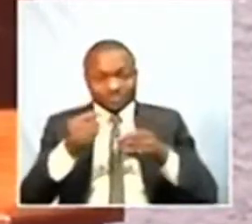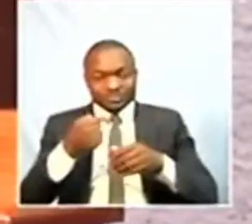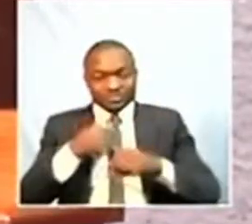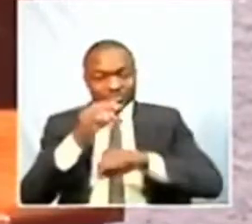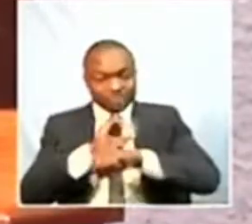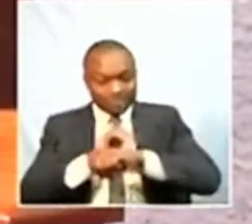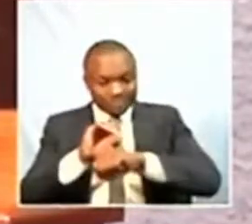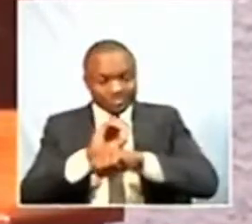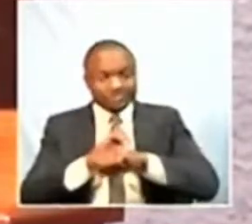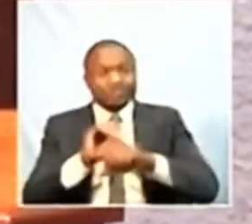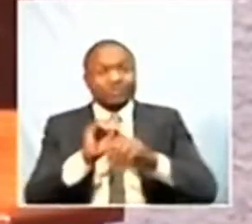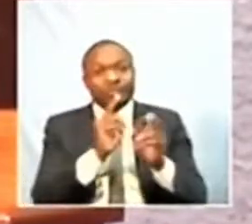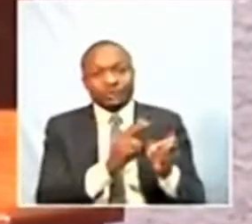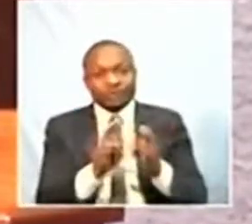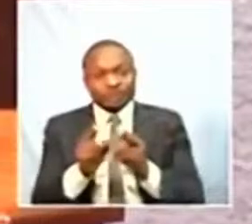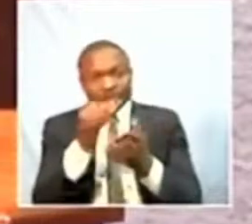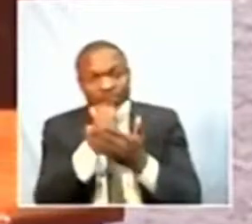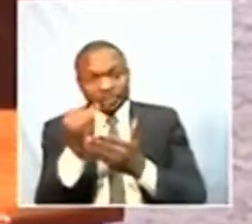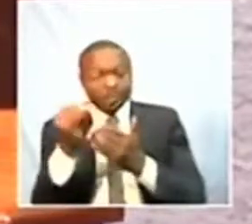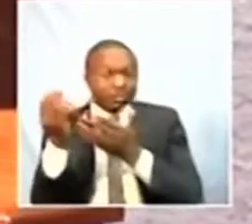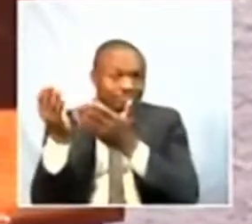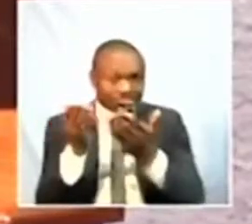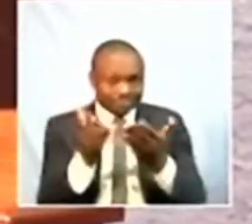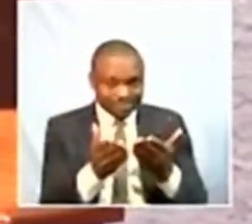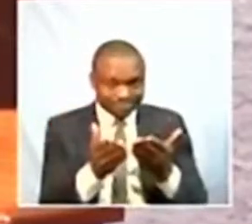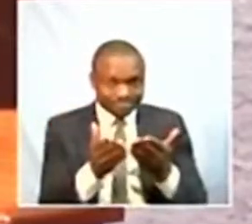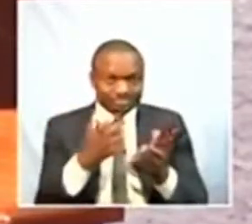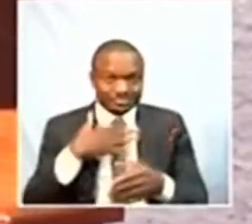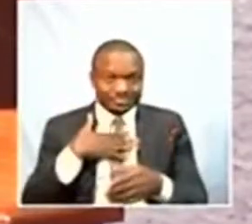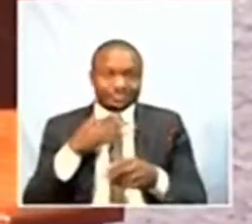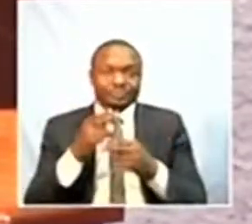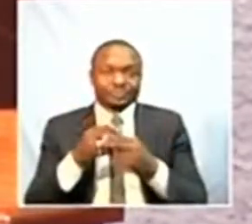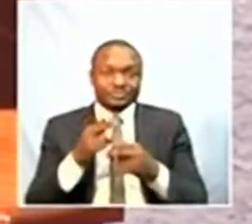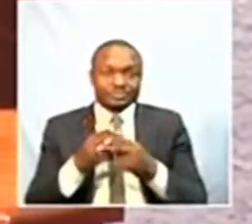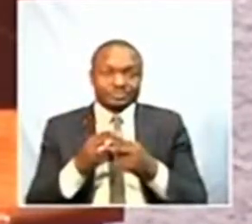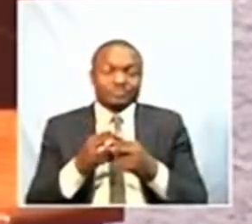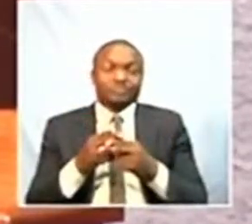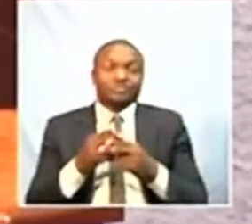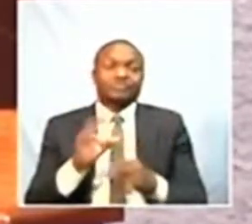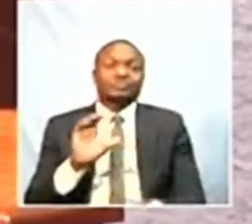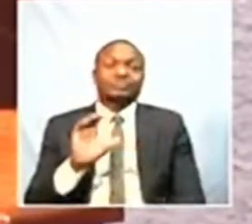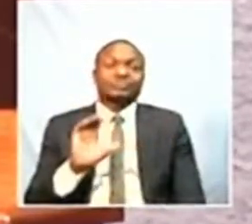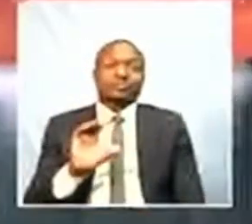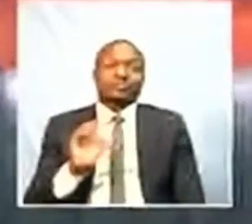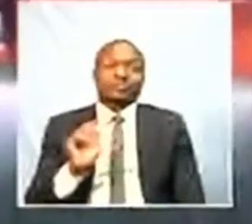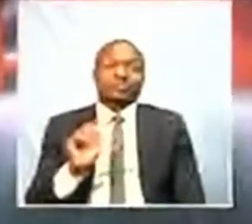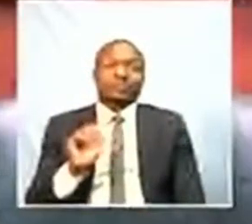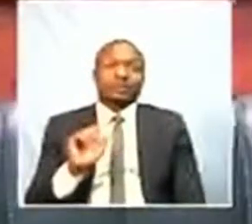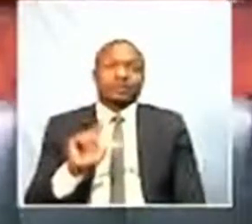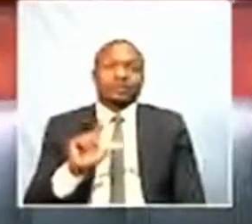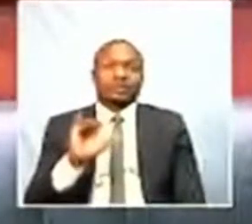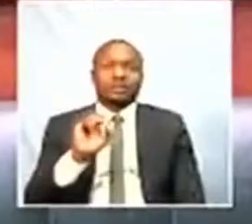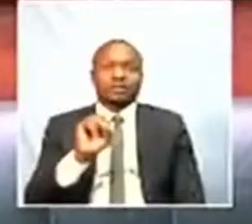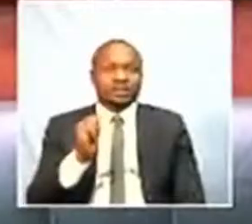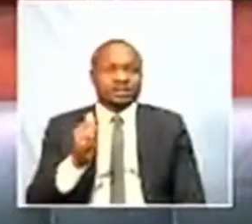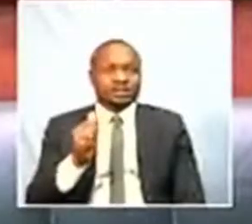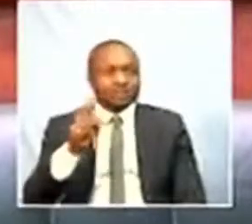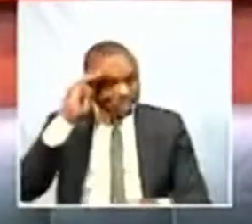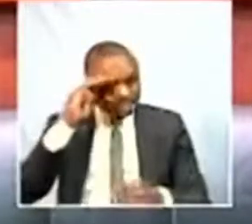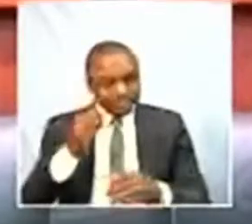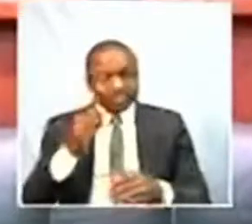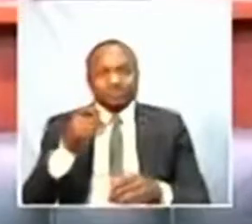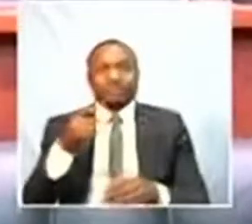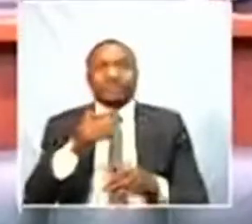to respond to the issue that have been brought up today. My name is Lisa Sanga, the Minister of Green Economy and